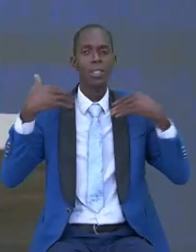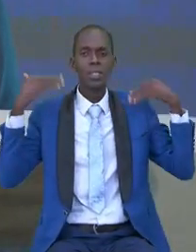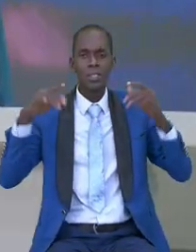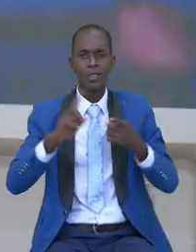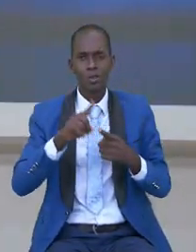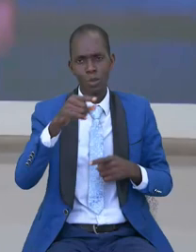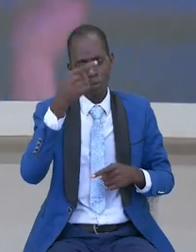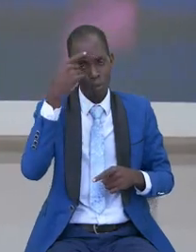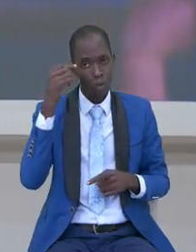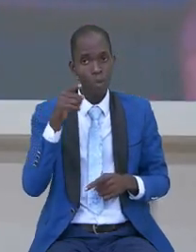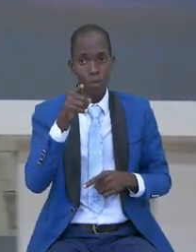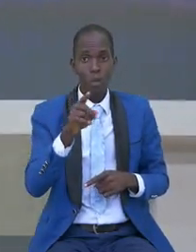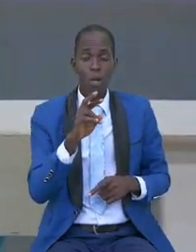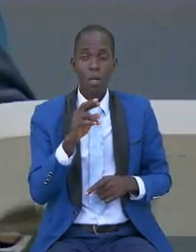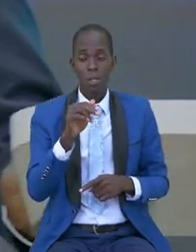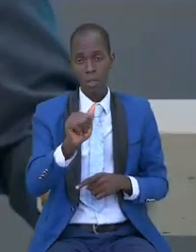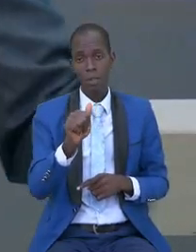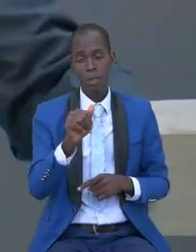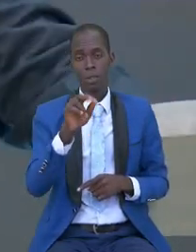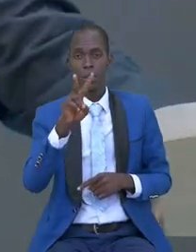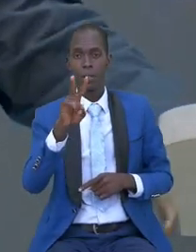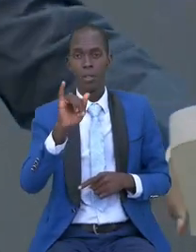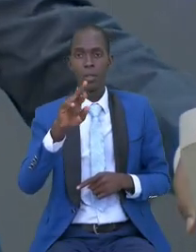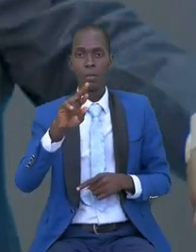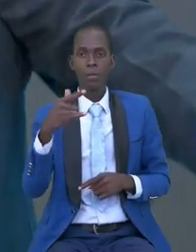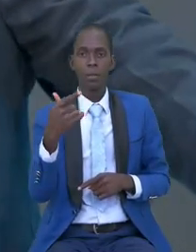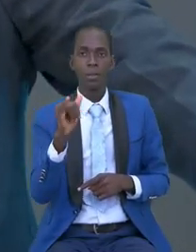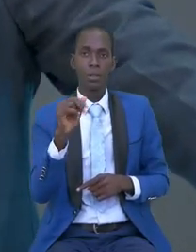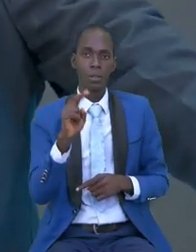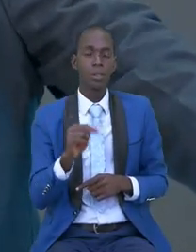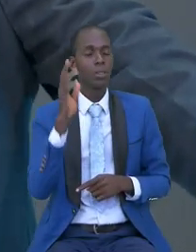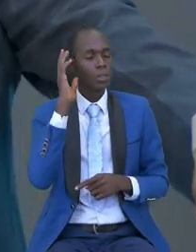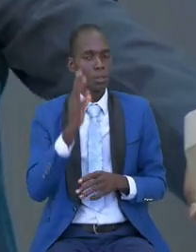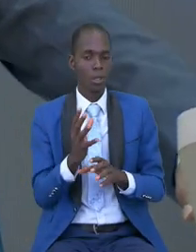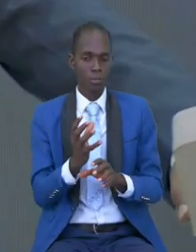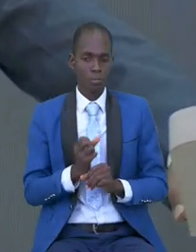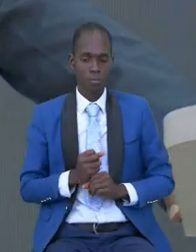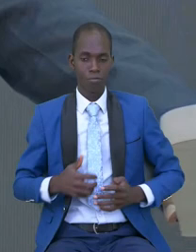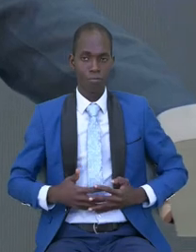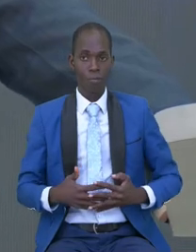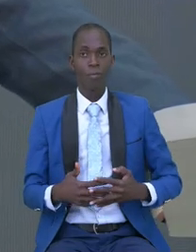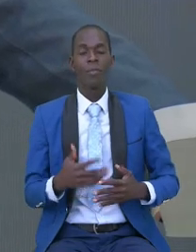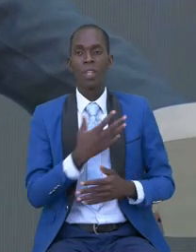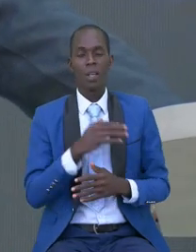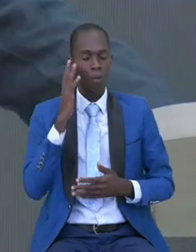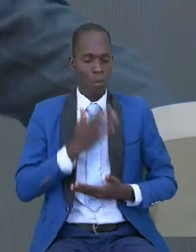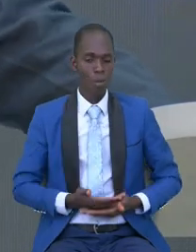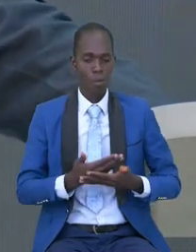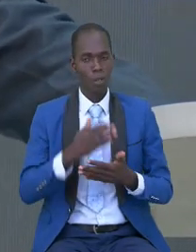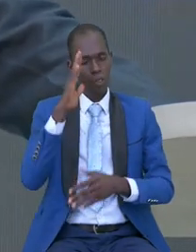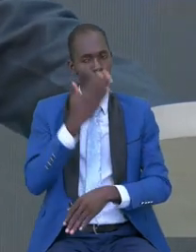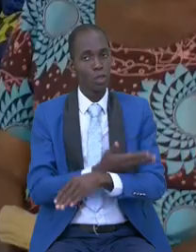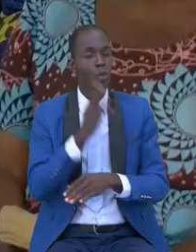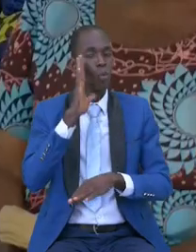a virgin shall conceive and shall bring forth a son, and that son you will call